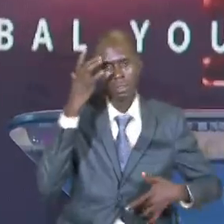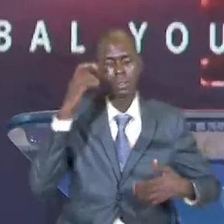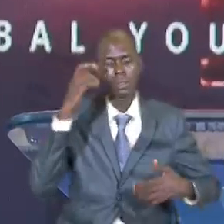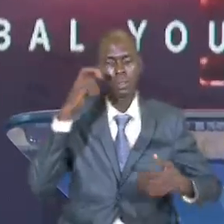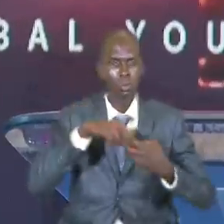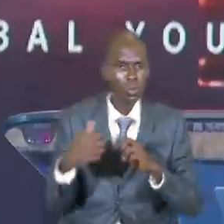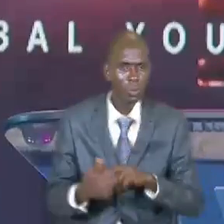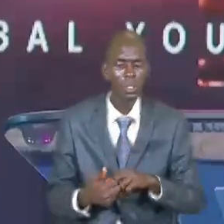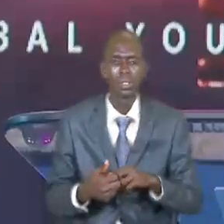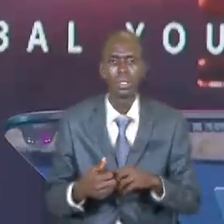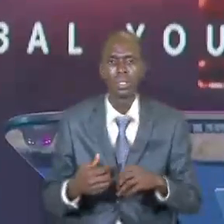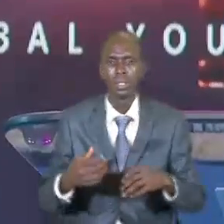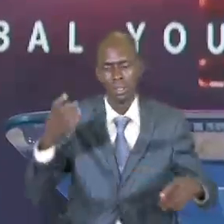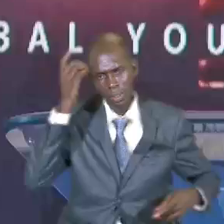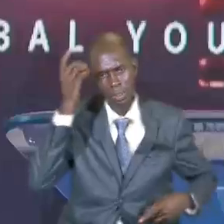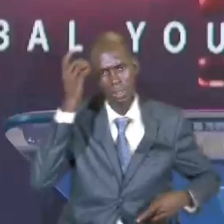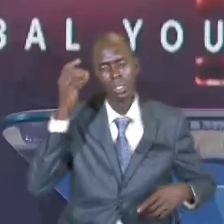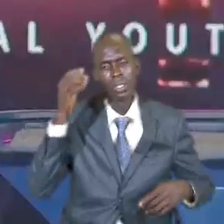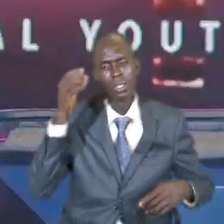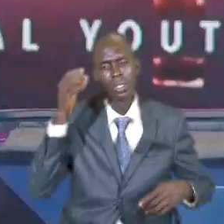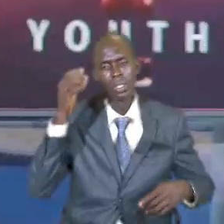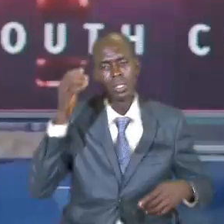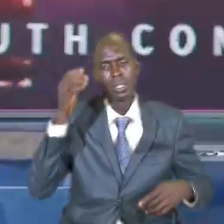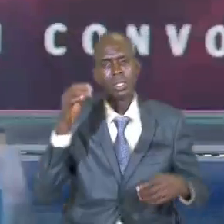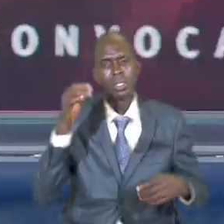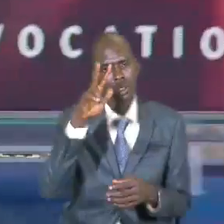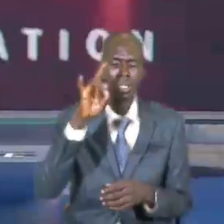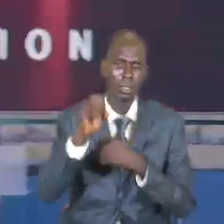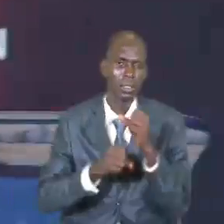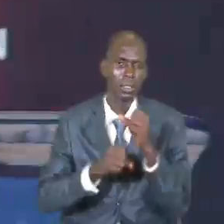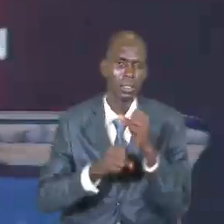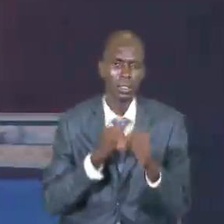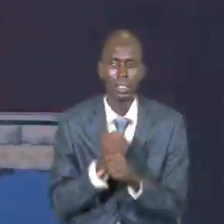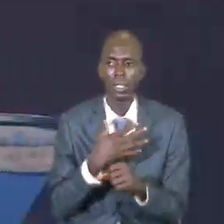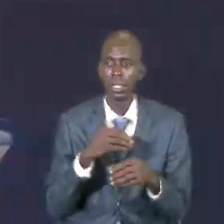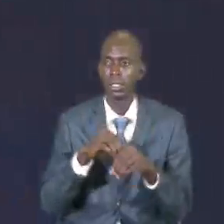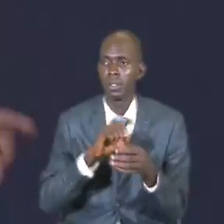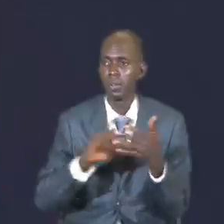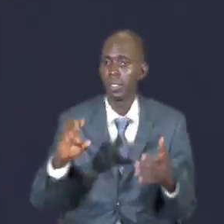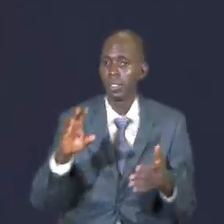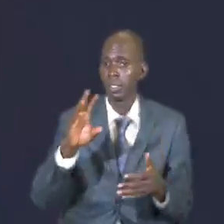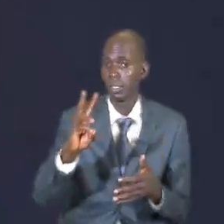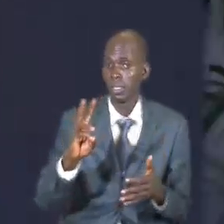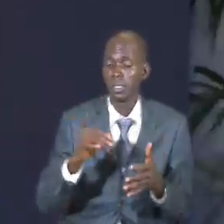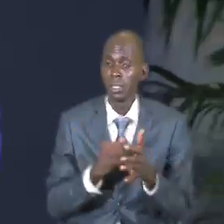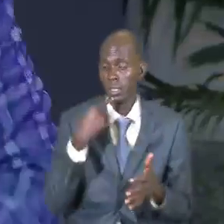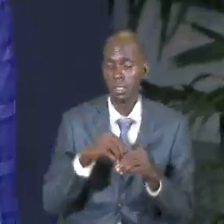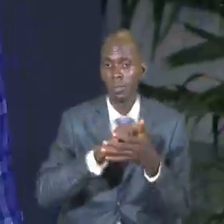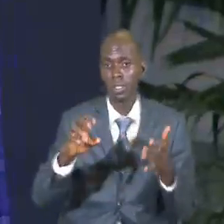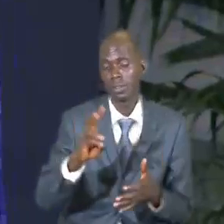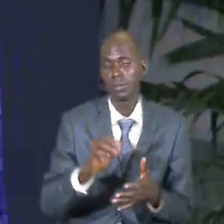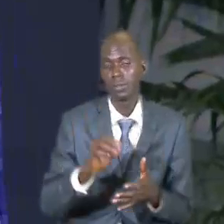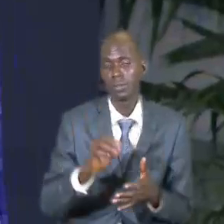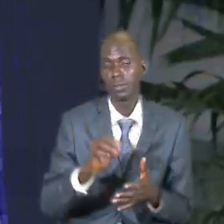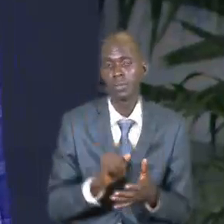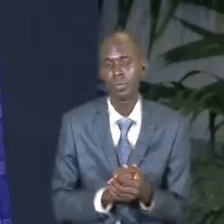sin, 38 years. And then in verse 6, we're told in verse 6, when Jesus saw him